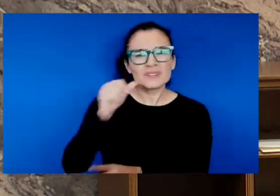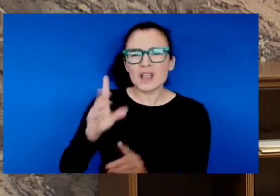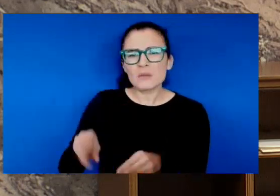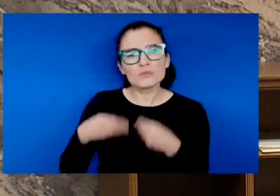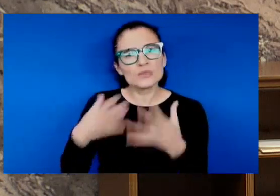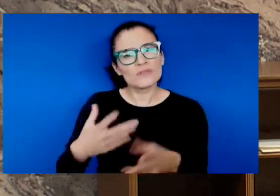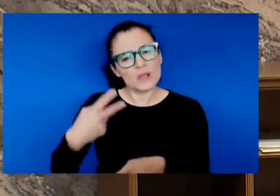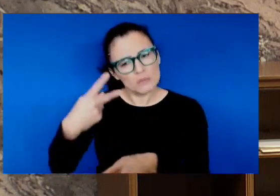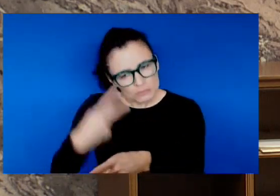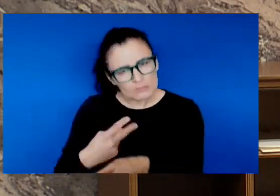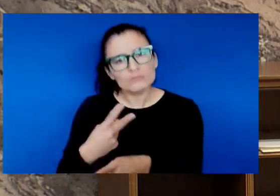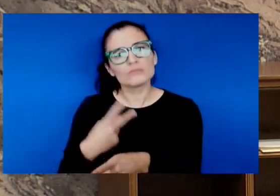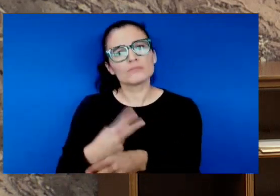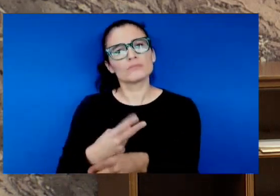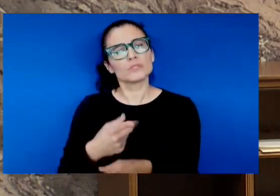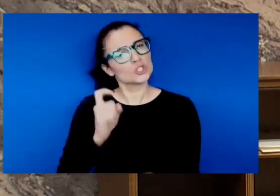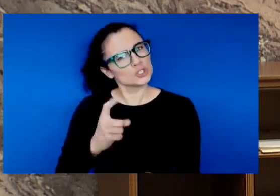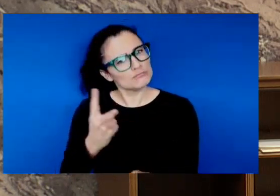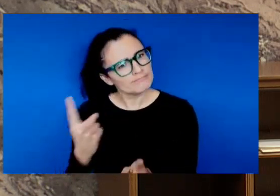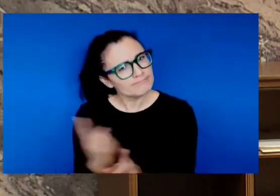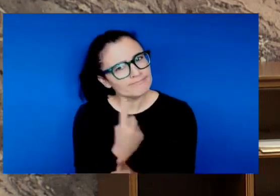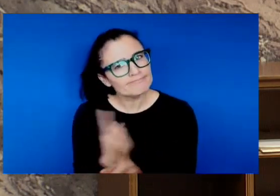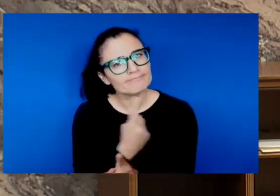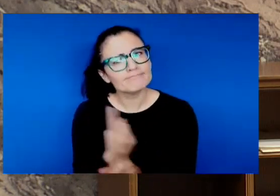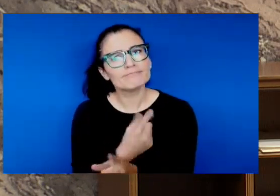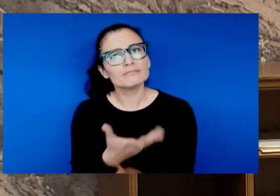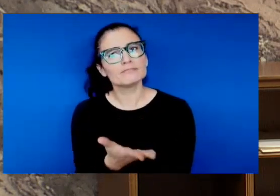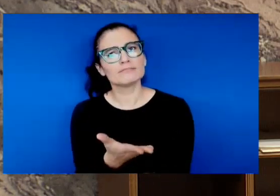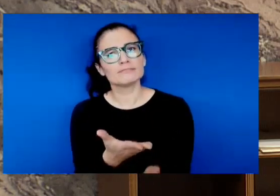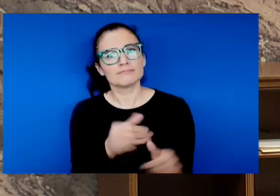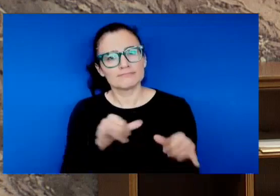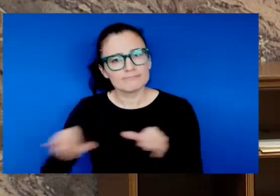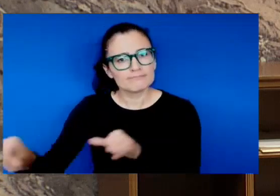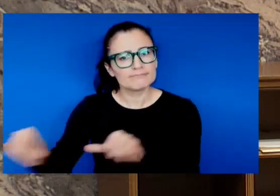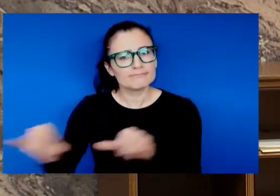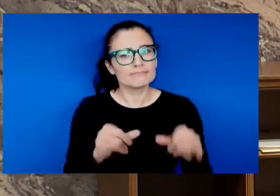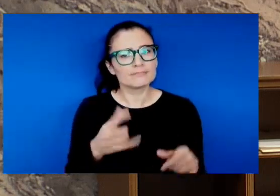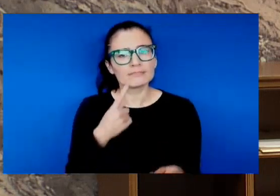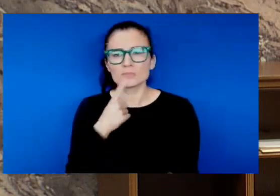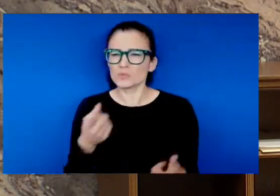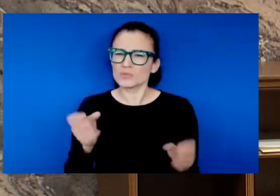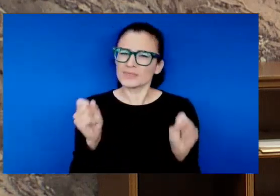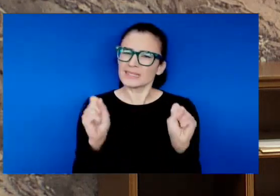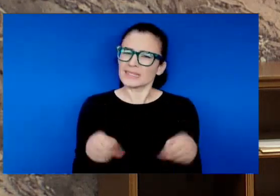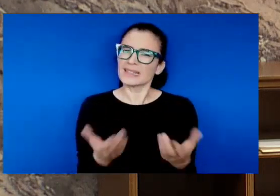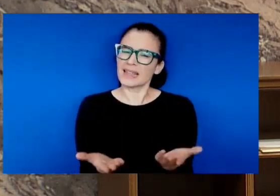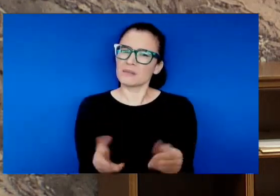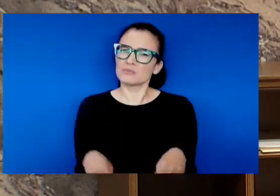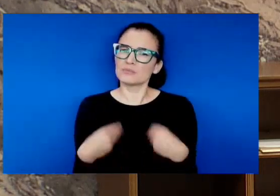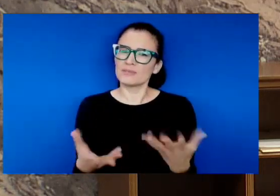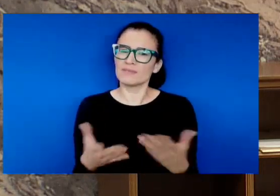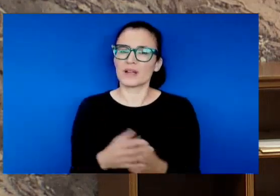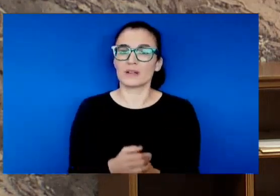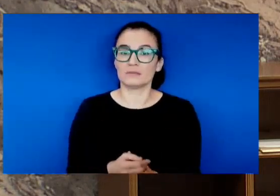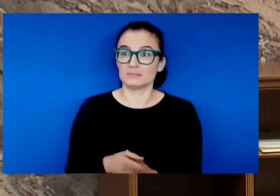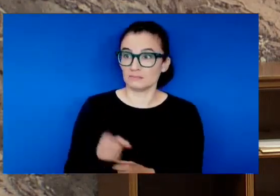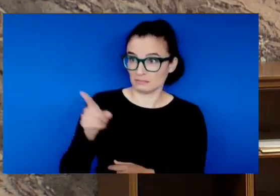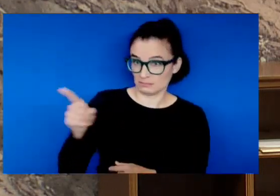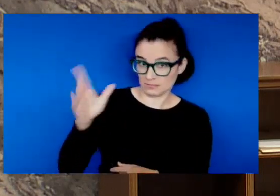should receive in Kamloops? And will the Premier today solve this funding issue for this critical obstetrics clinic in